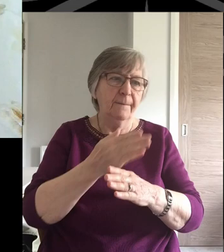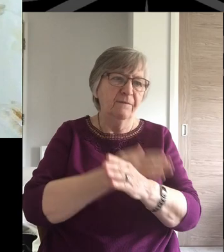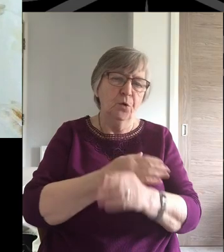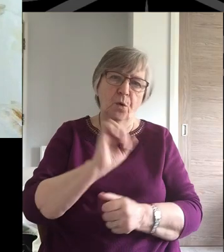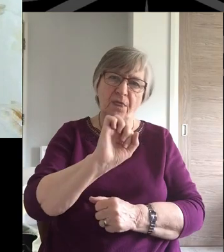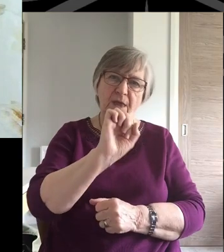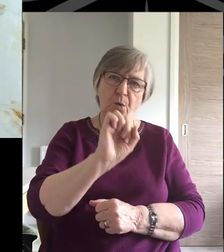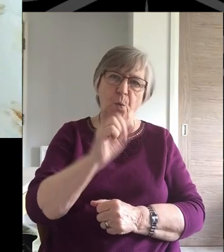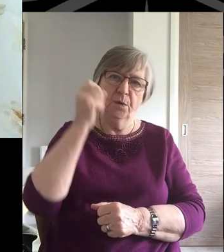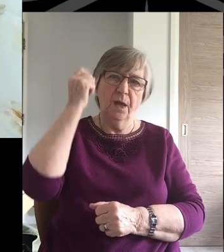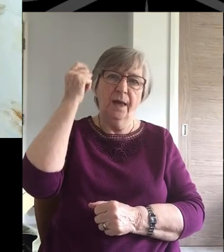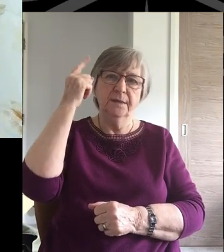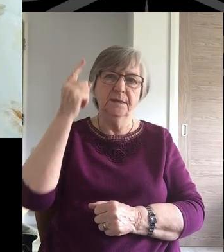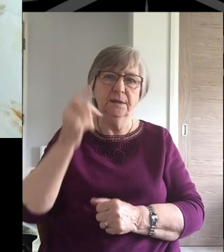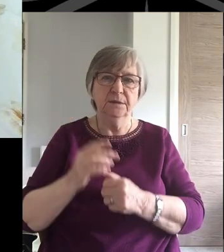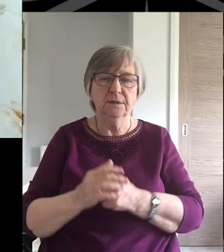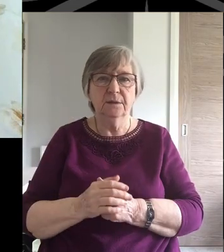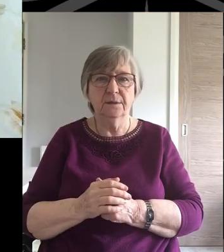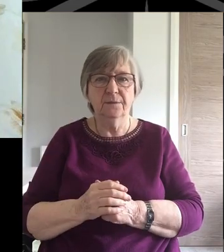dogma.